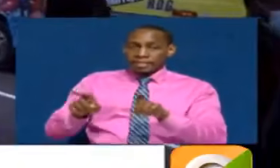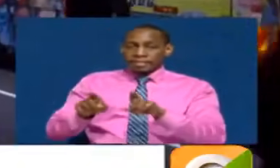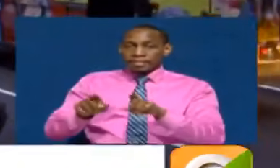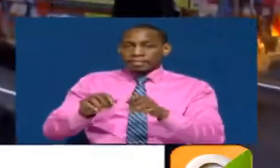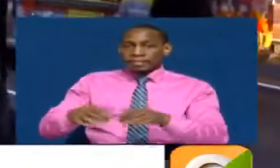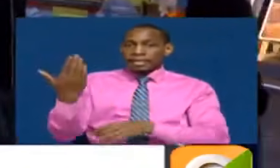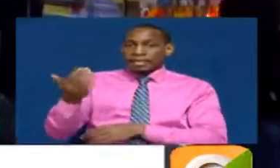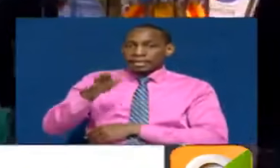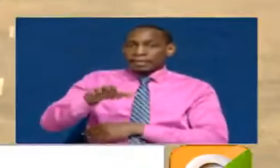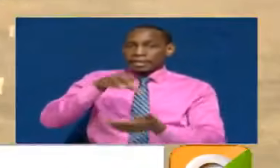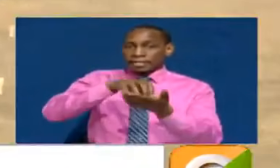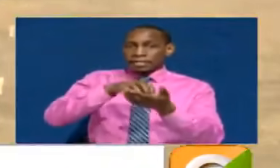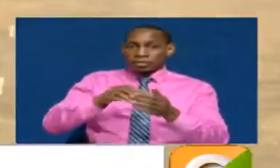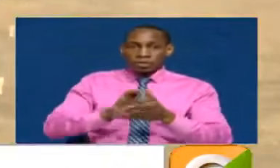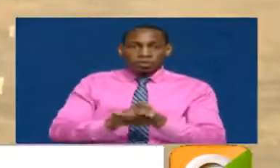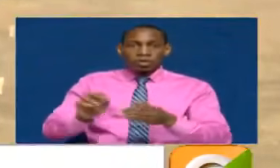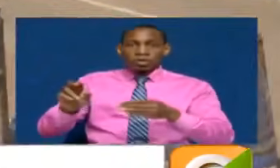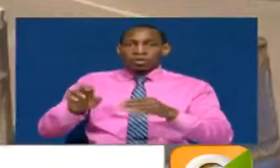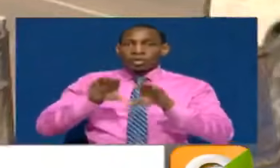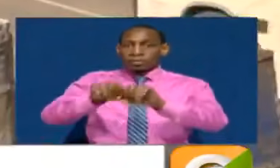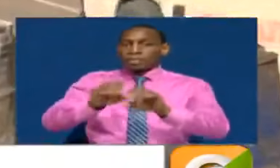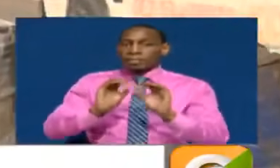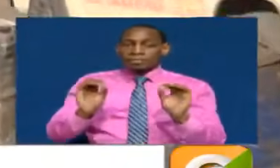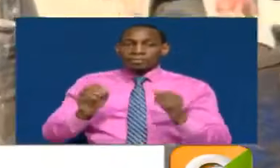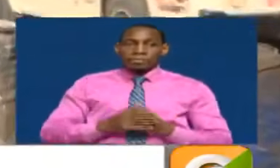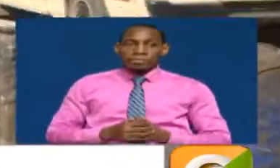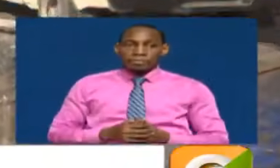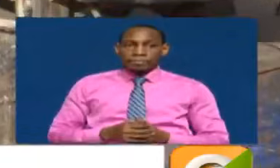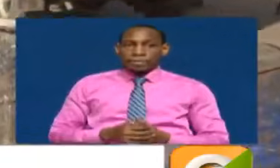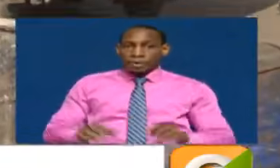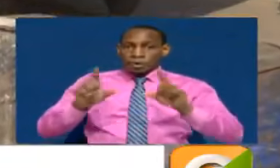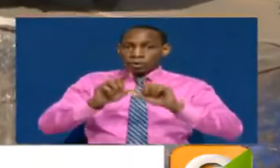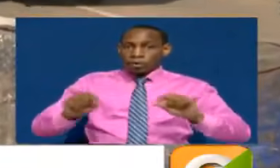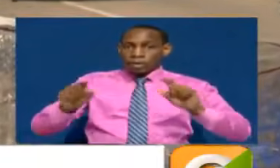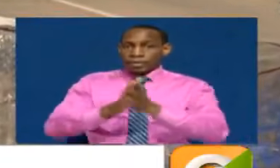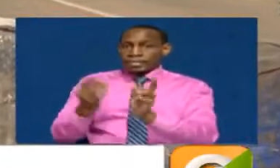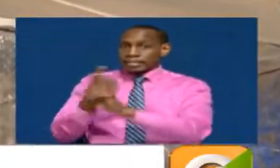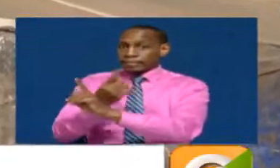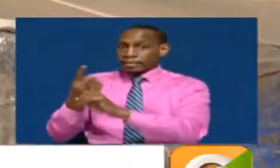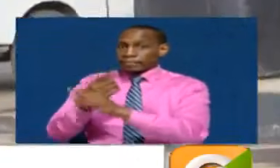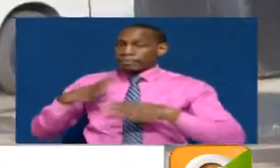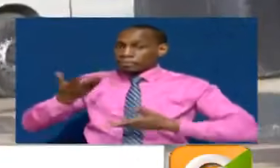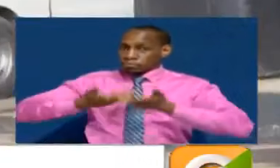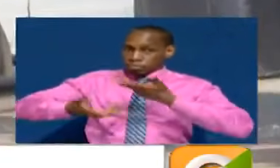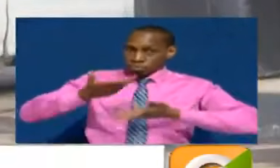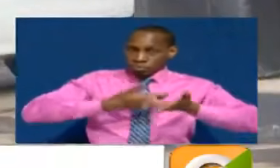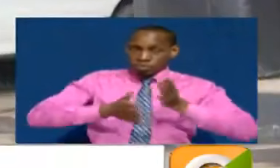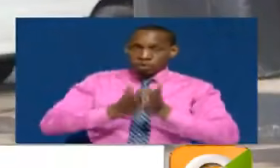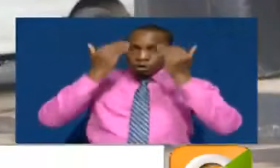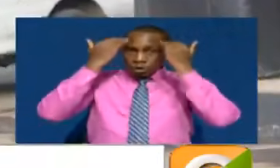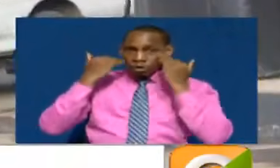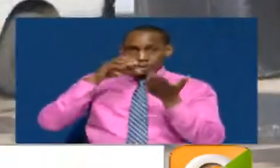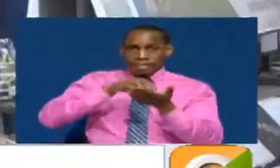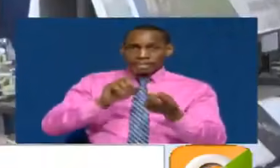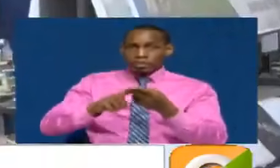runs, the Green Park terminus remains unoccupied. According to multiple sources we have spoken to, court cases